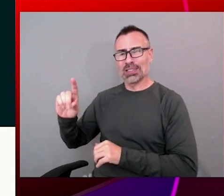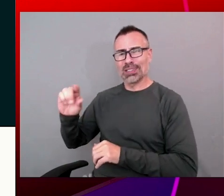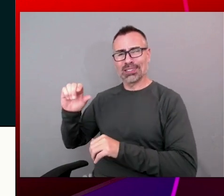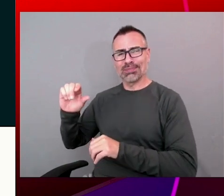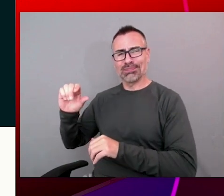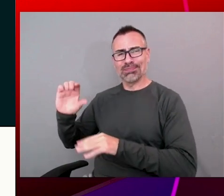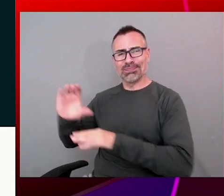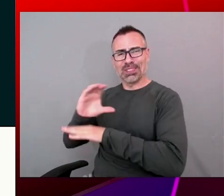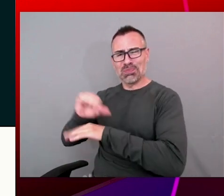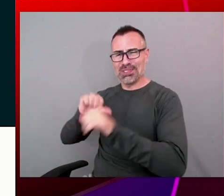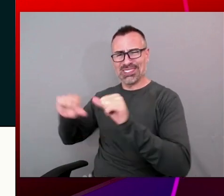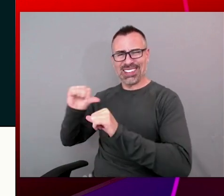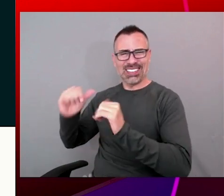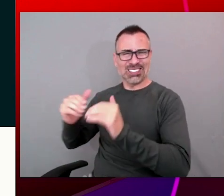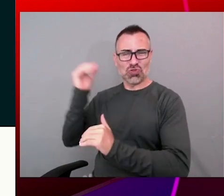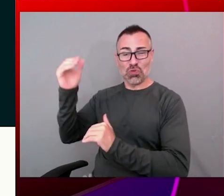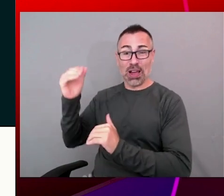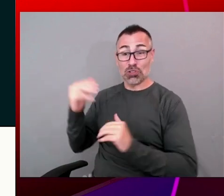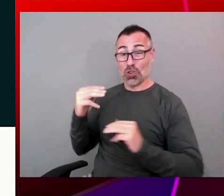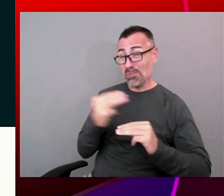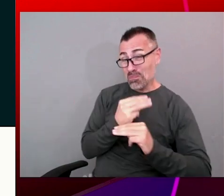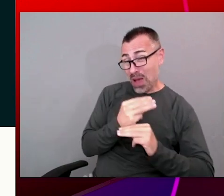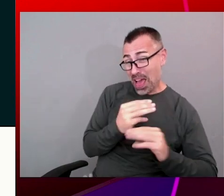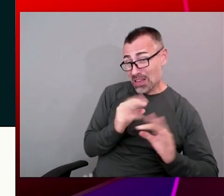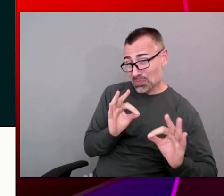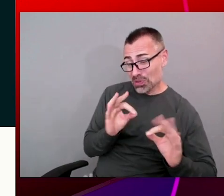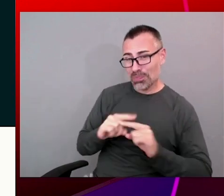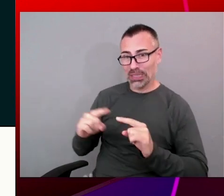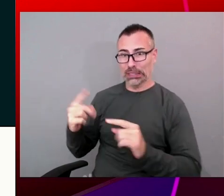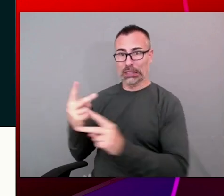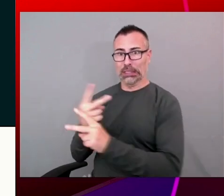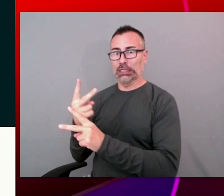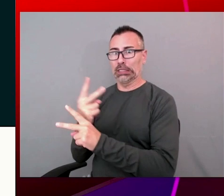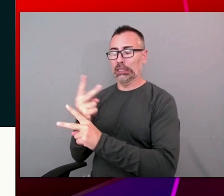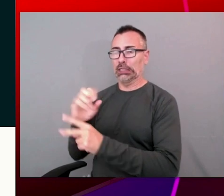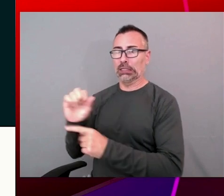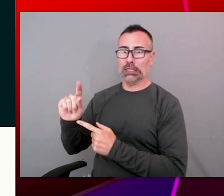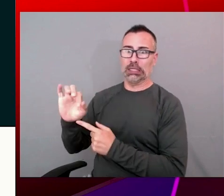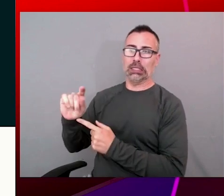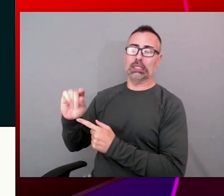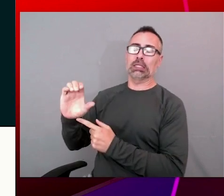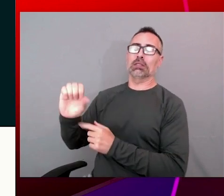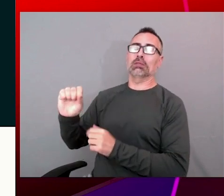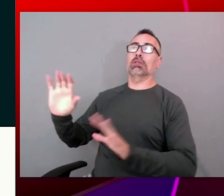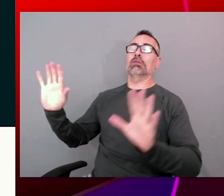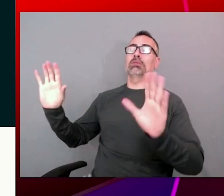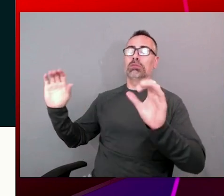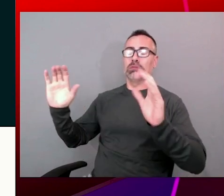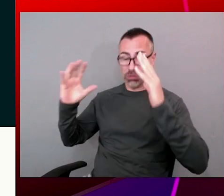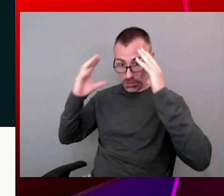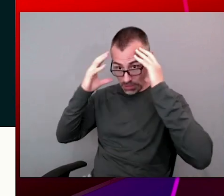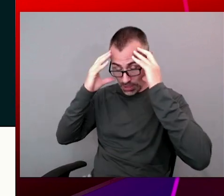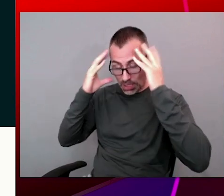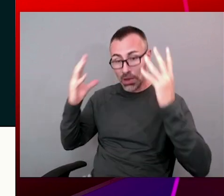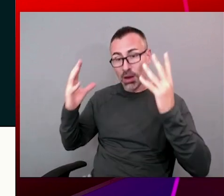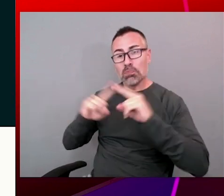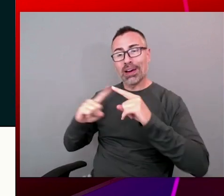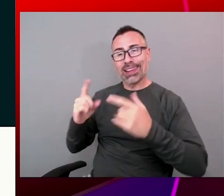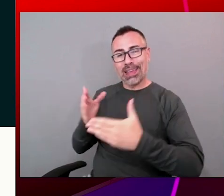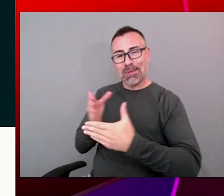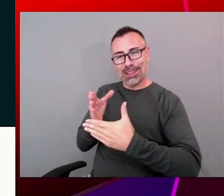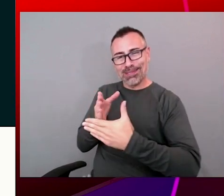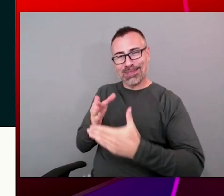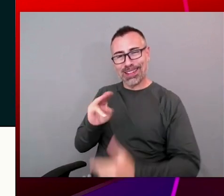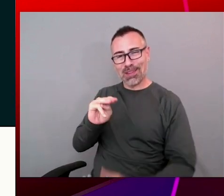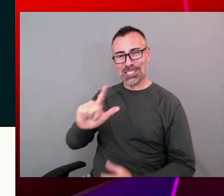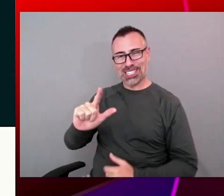like statistics classes. So right in between there, you have machine learning because you're going to be doing a lot of statistics, some computer work. I